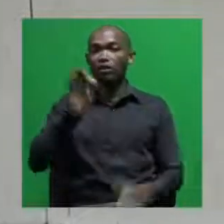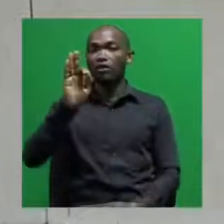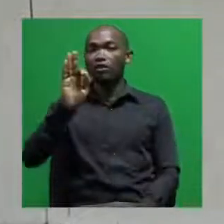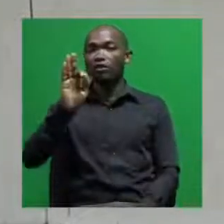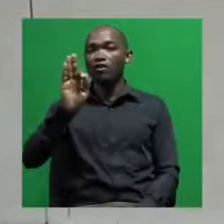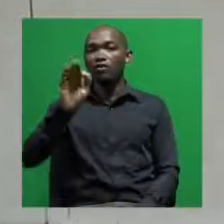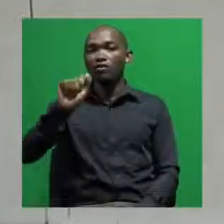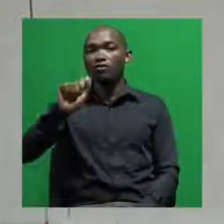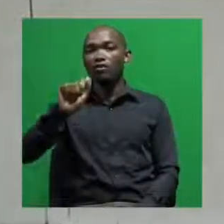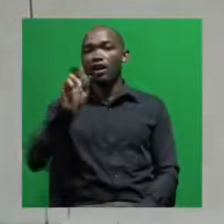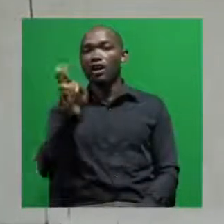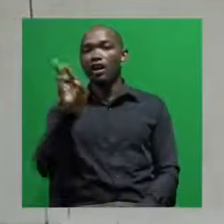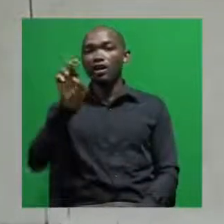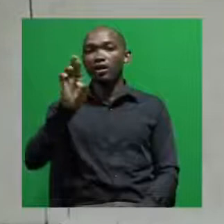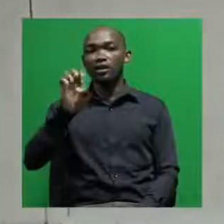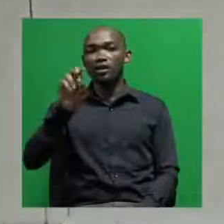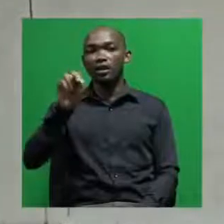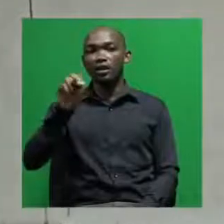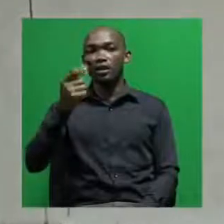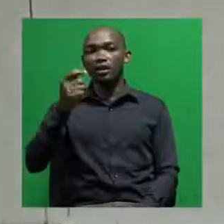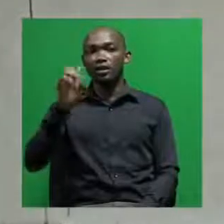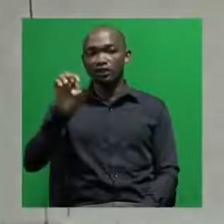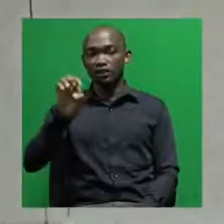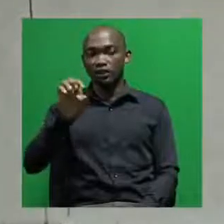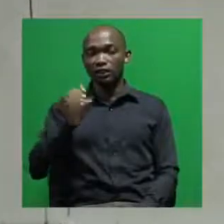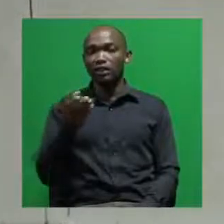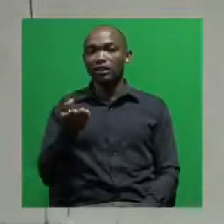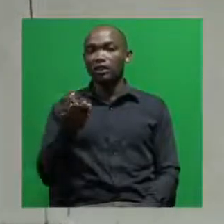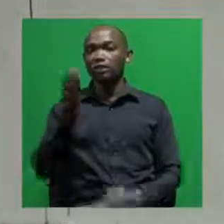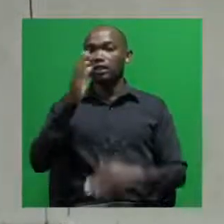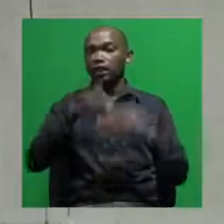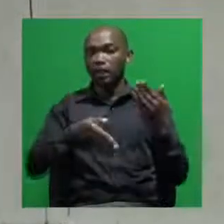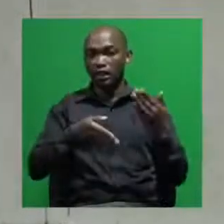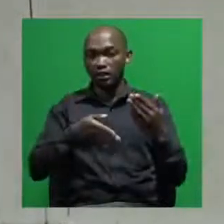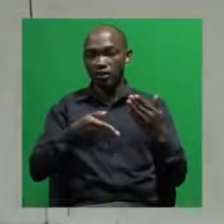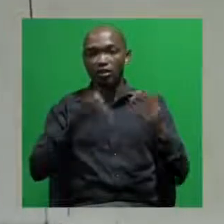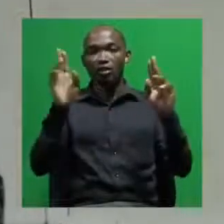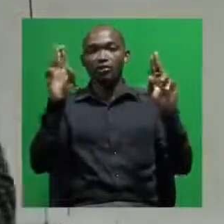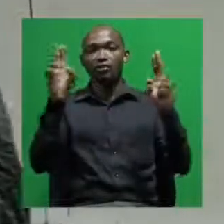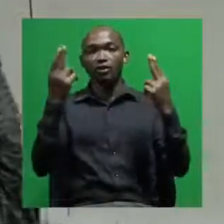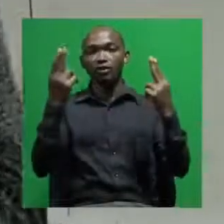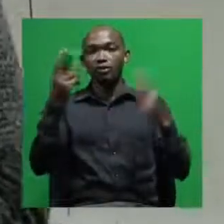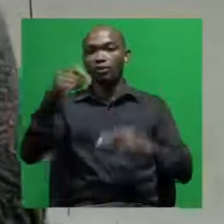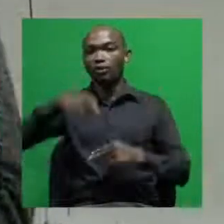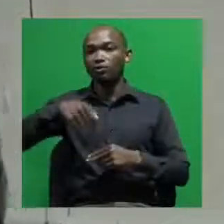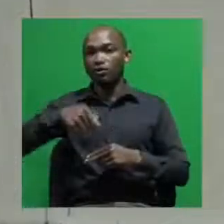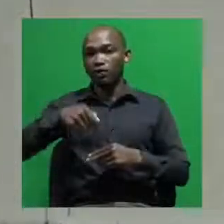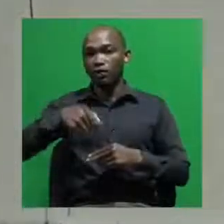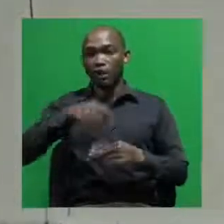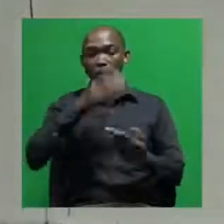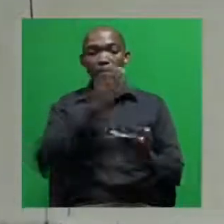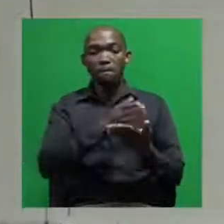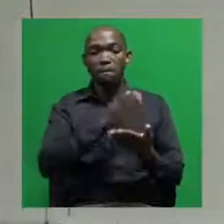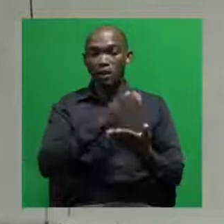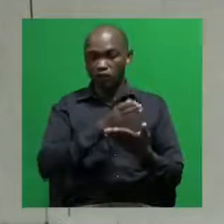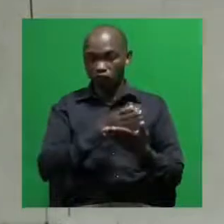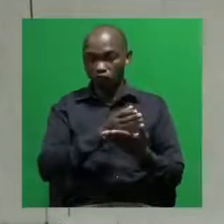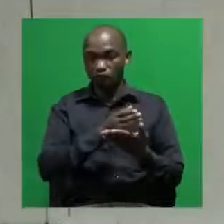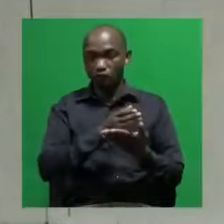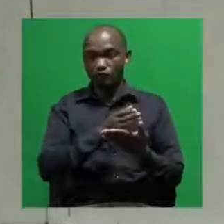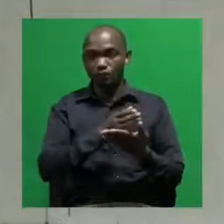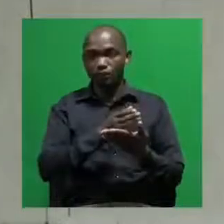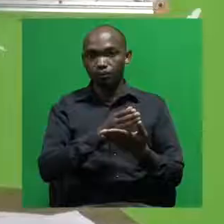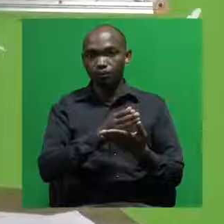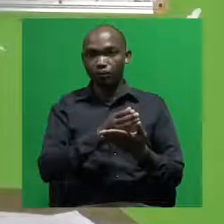the case, before coming to the end of our today's lesson, make sure that you should